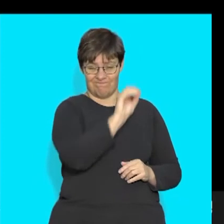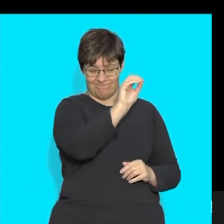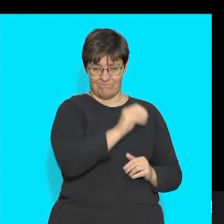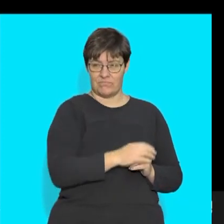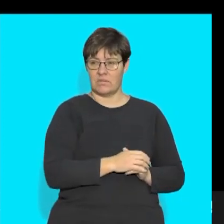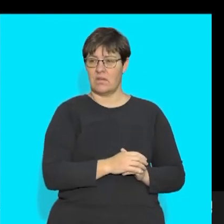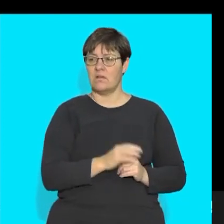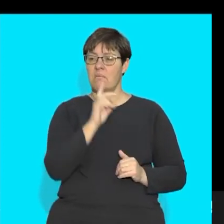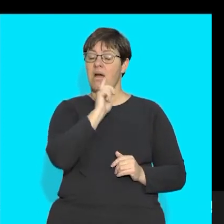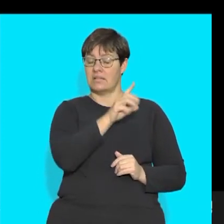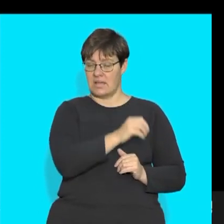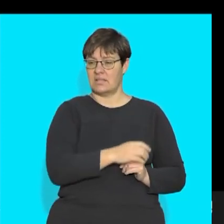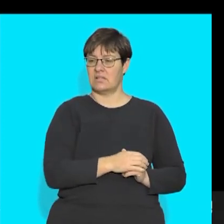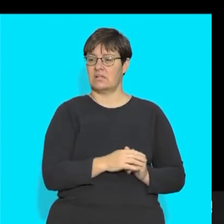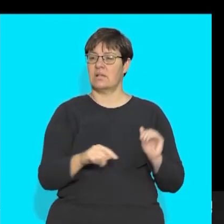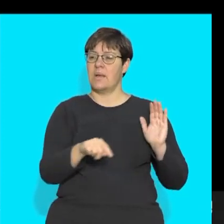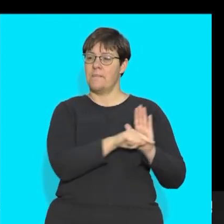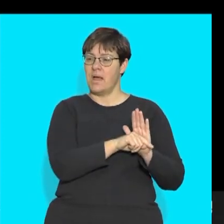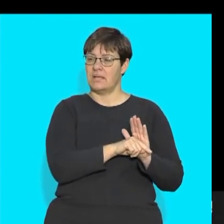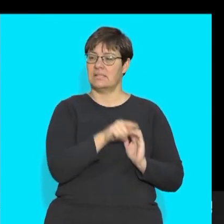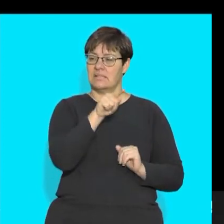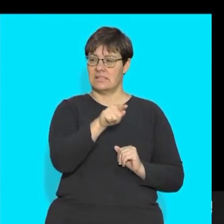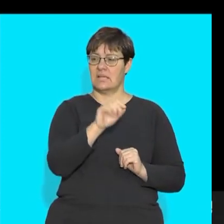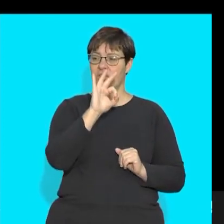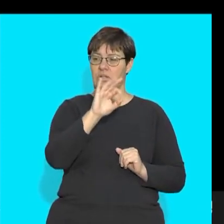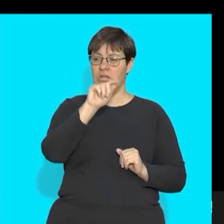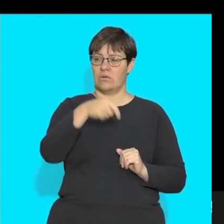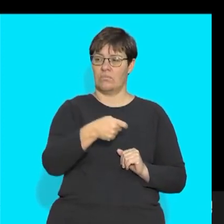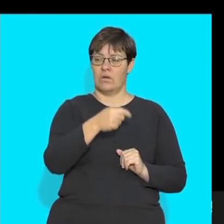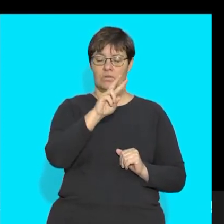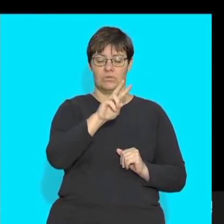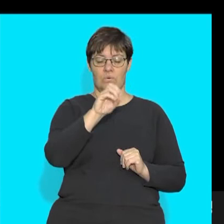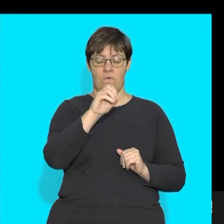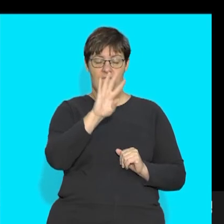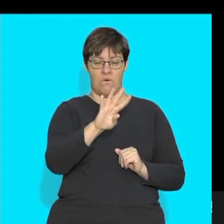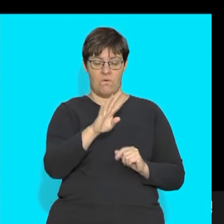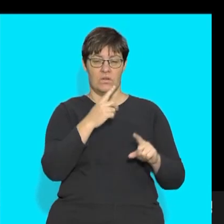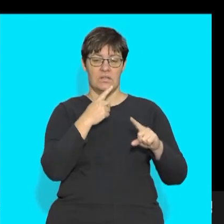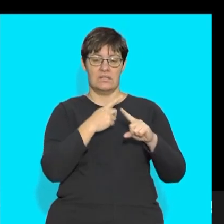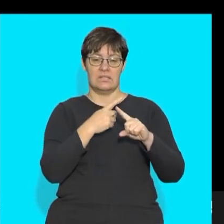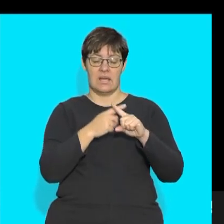3,024 needs to go over. I've already got my answer. I'm going to minus